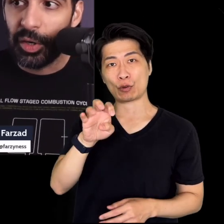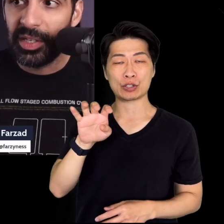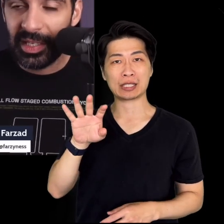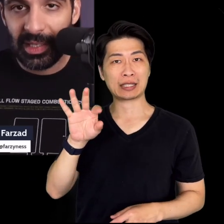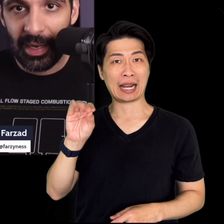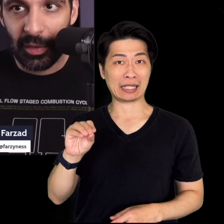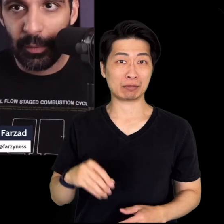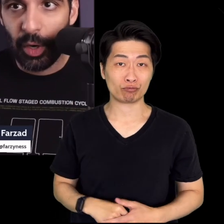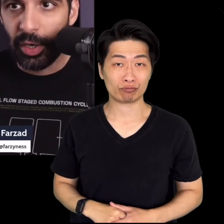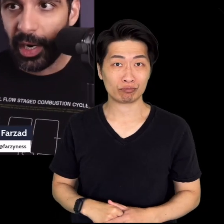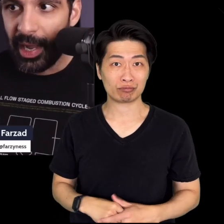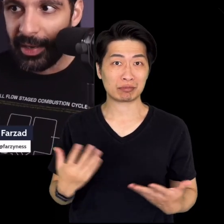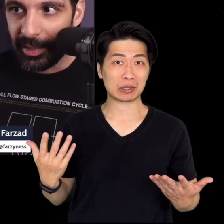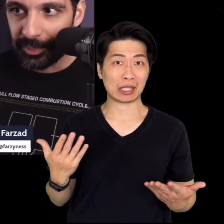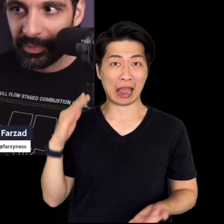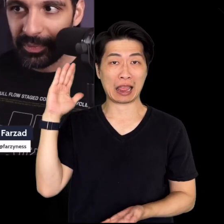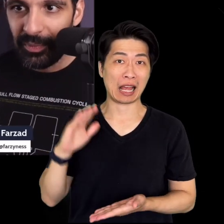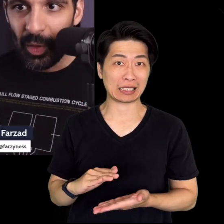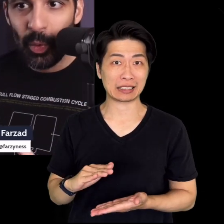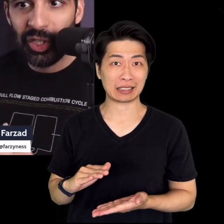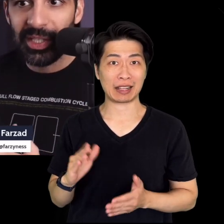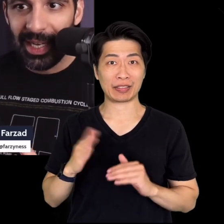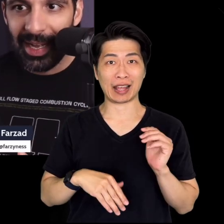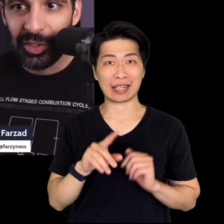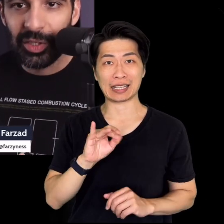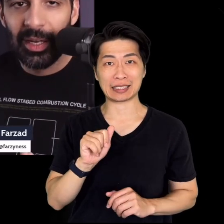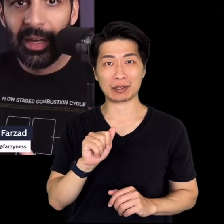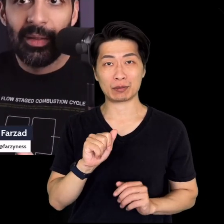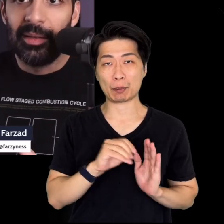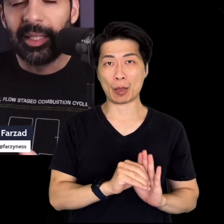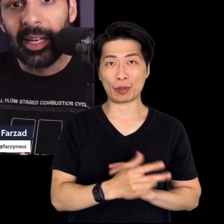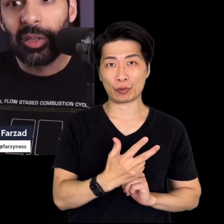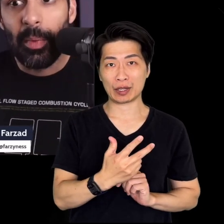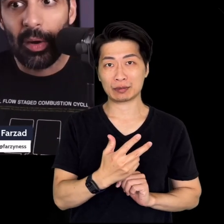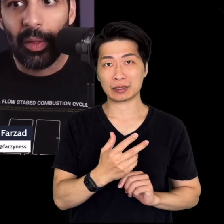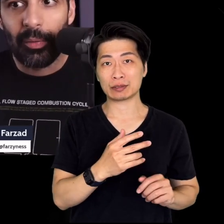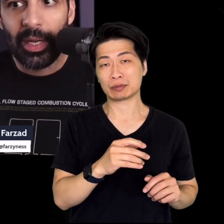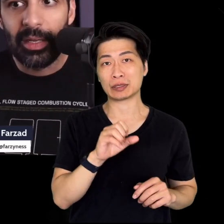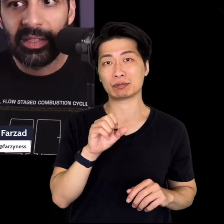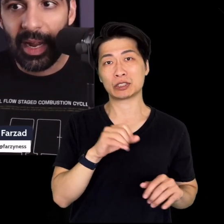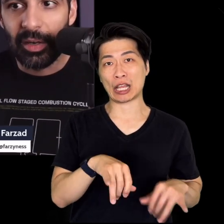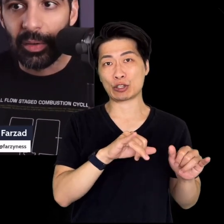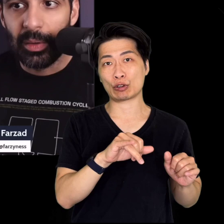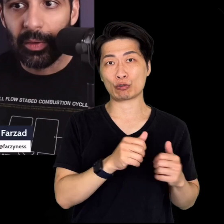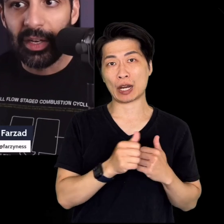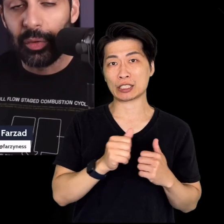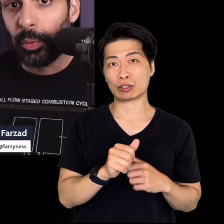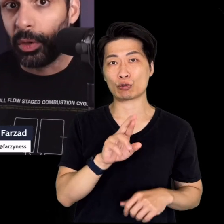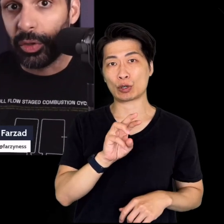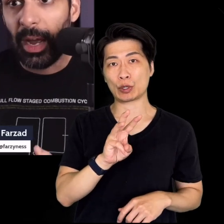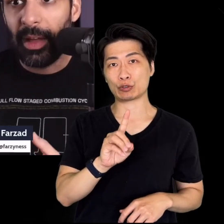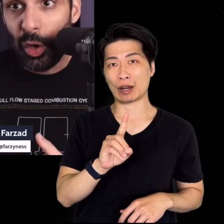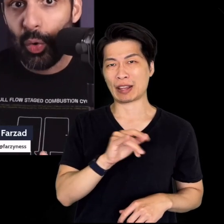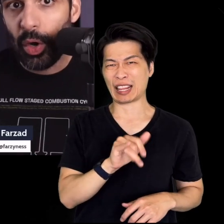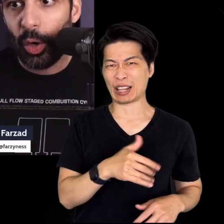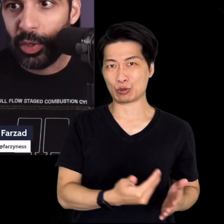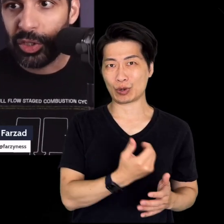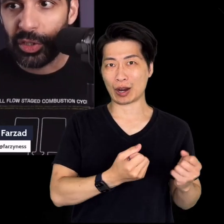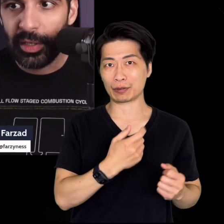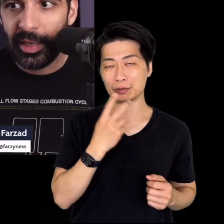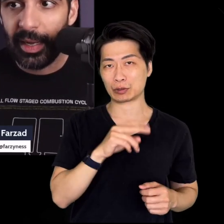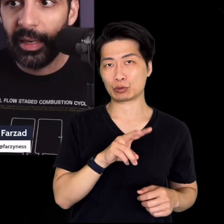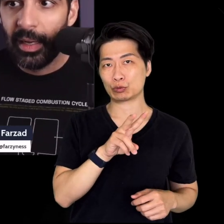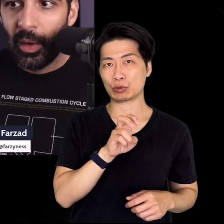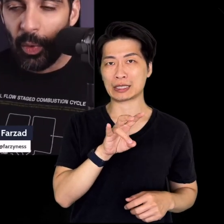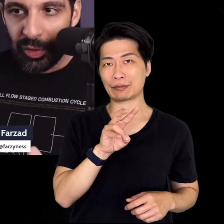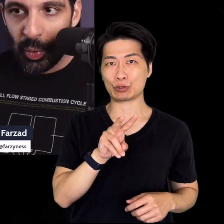is $36,490, which is less than the Tesla Model 3 standard range rear-wheel drive, that new car we just